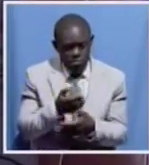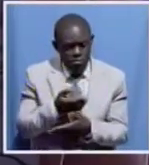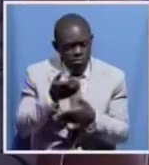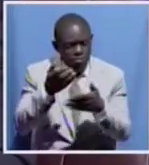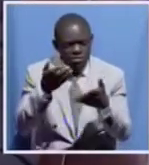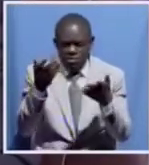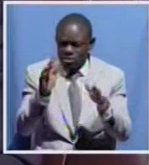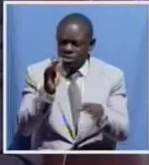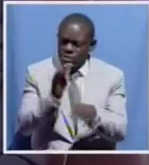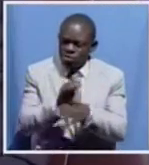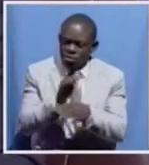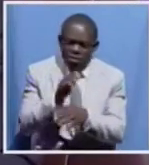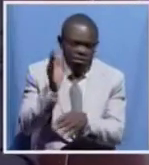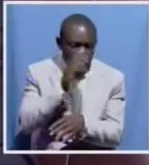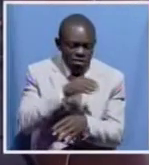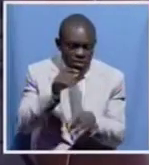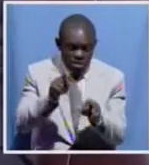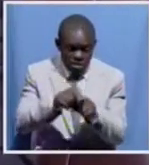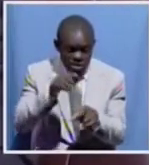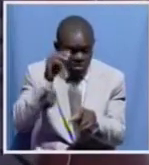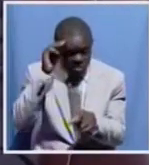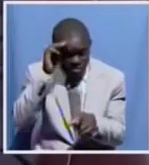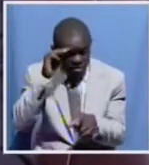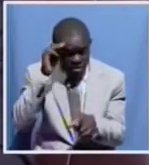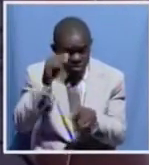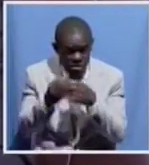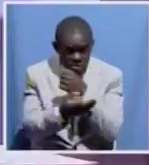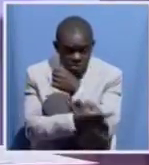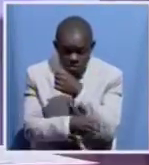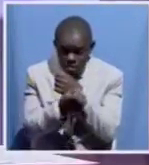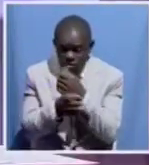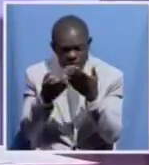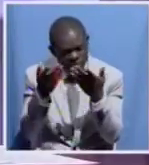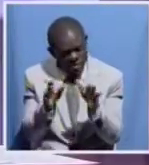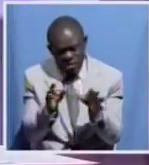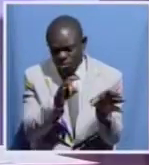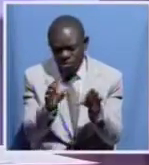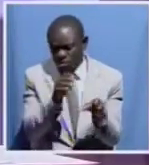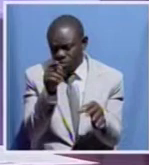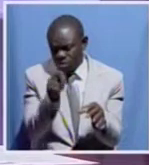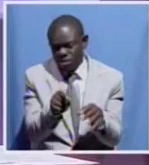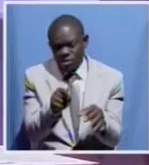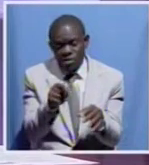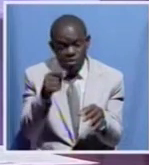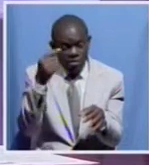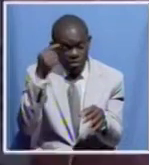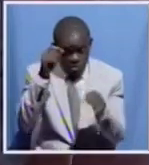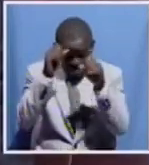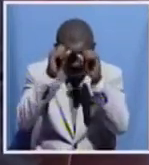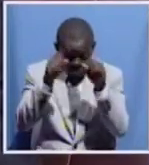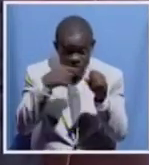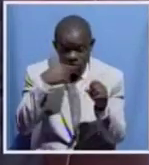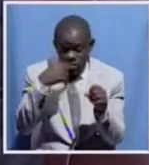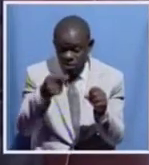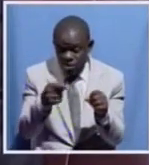done. So I can simply walk through what they have already said. And what they have said is that Zambia has its